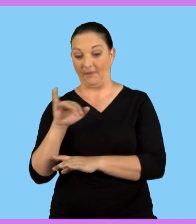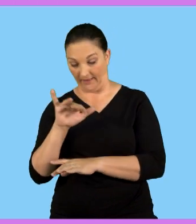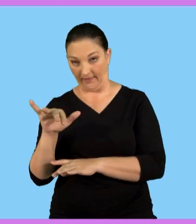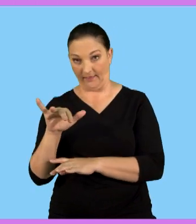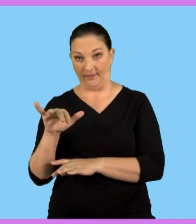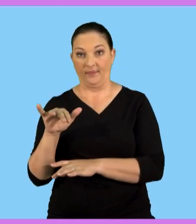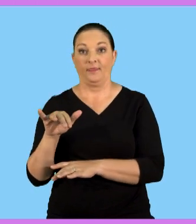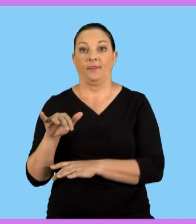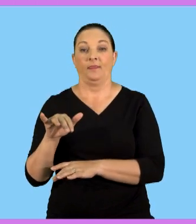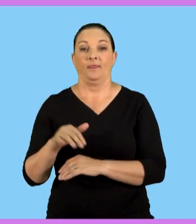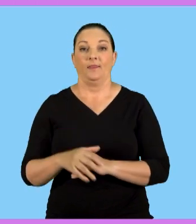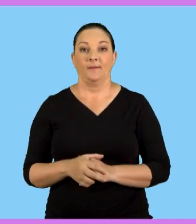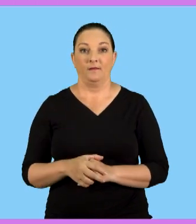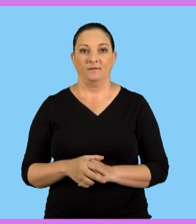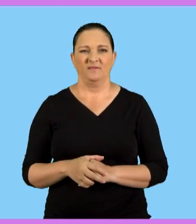million.